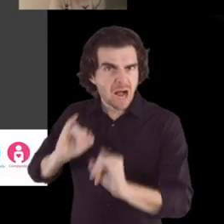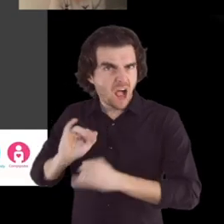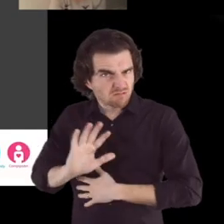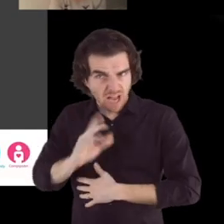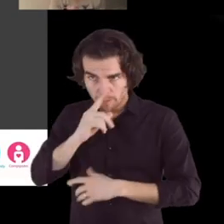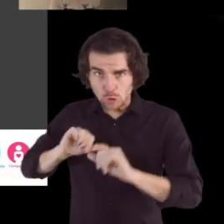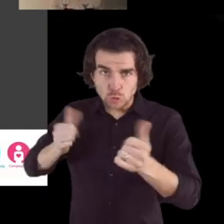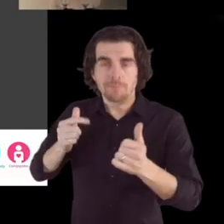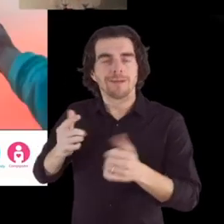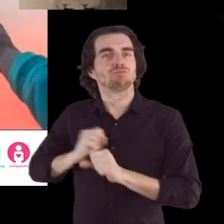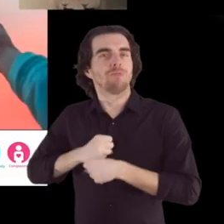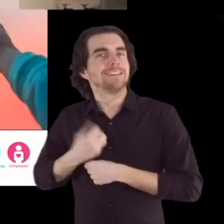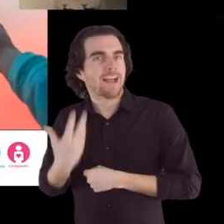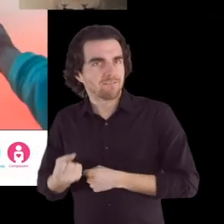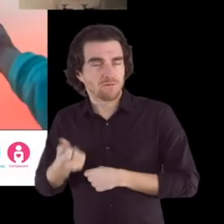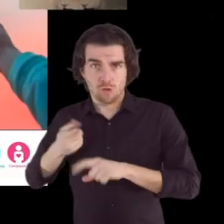stuff.